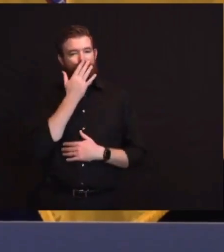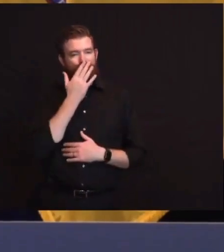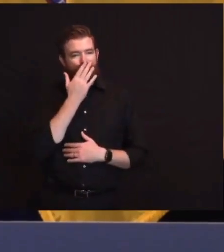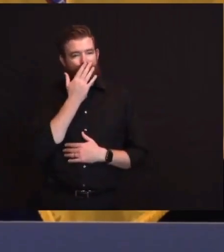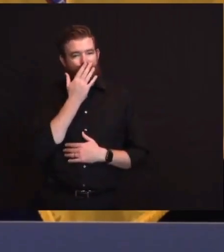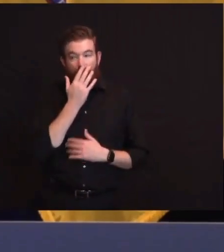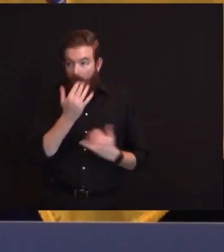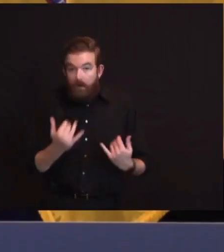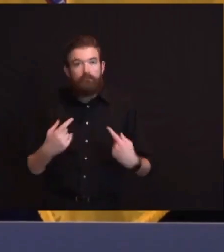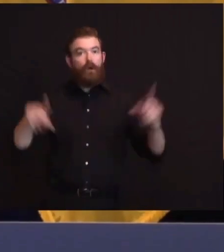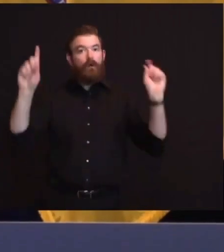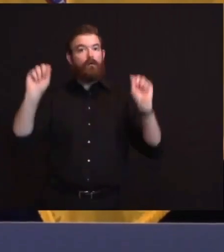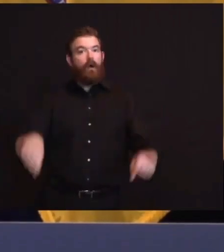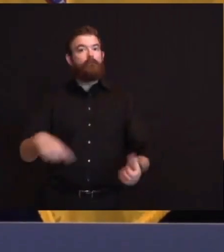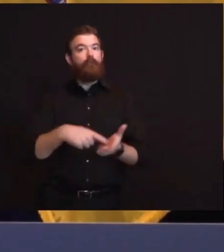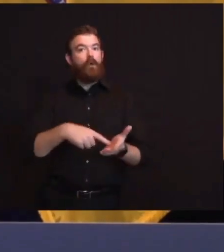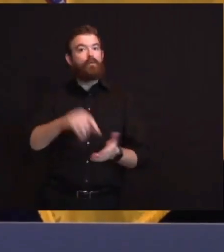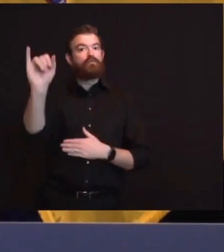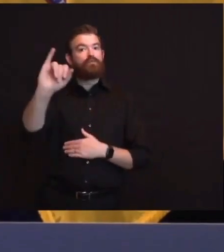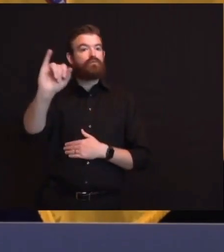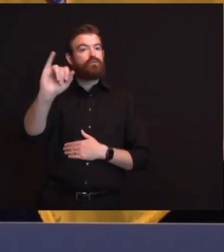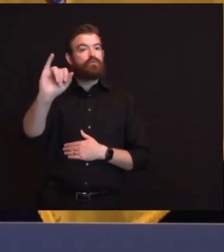It's a meltdown.